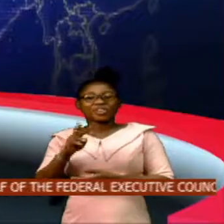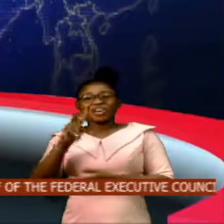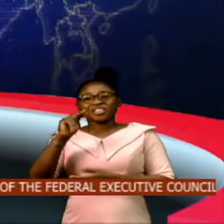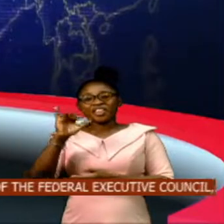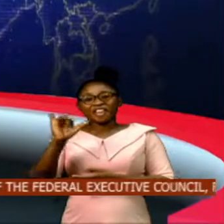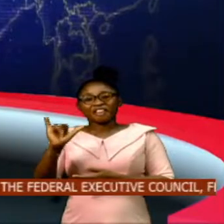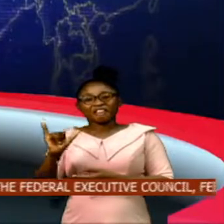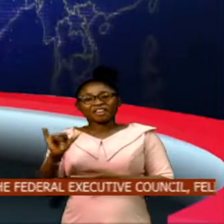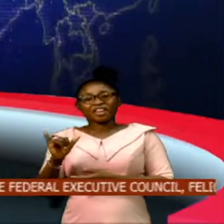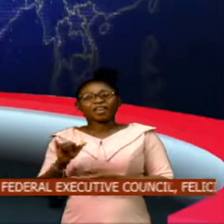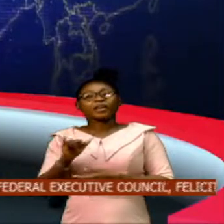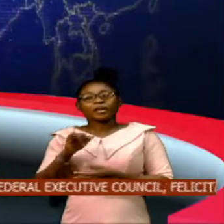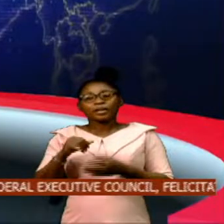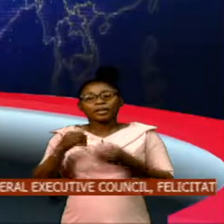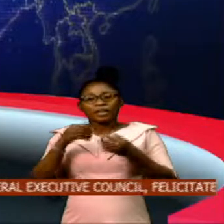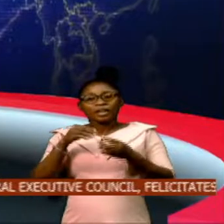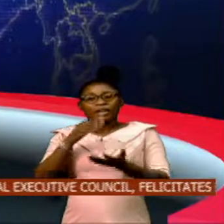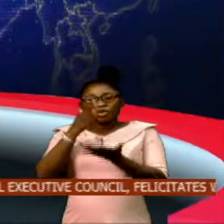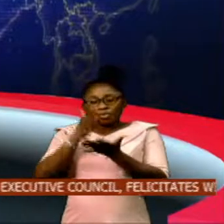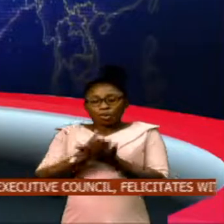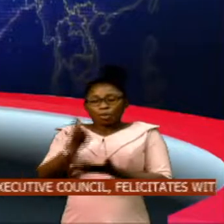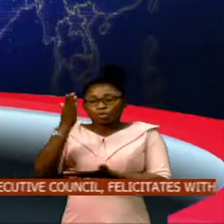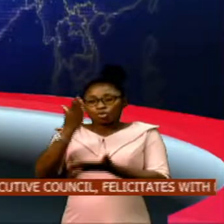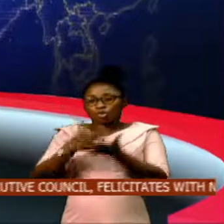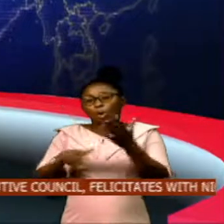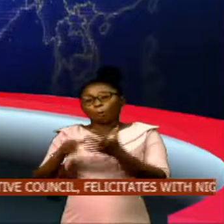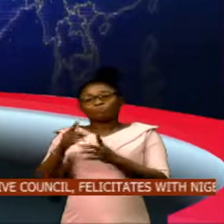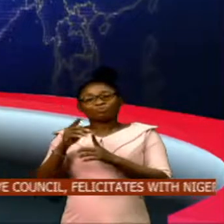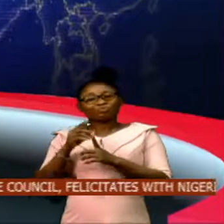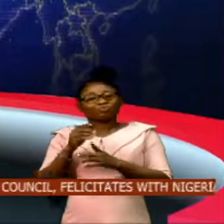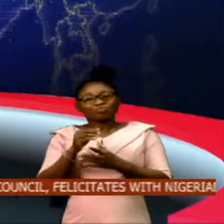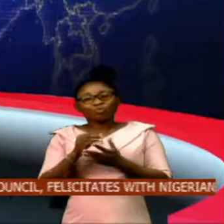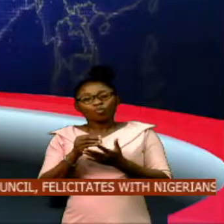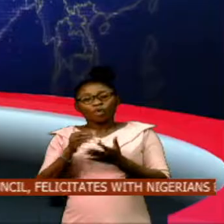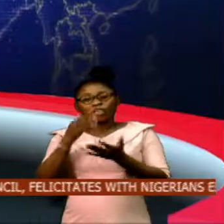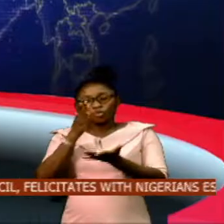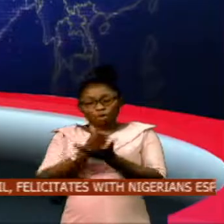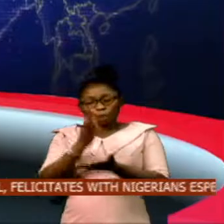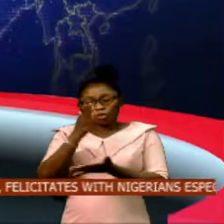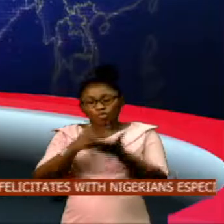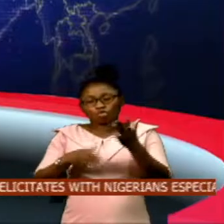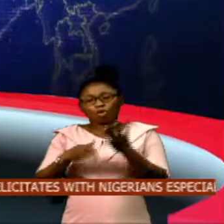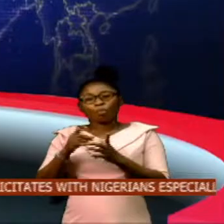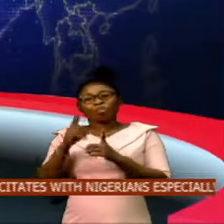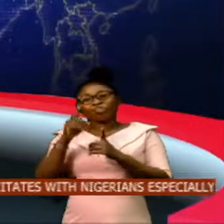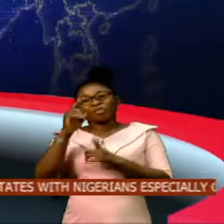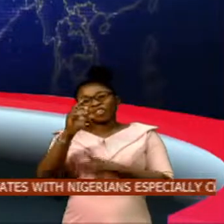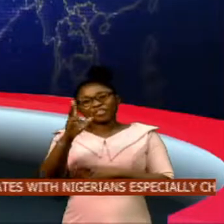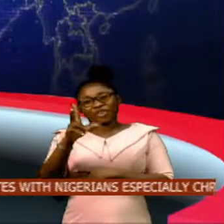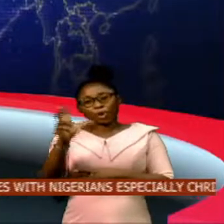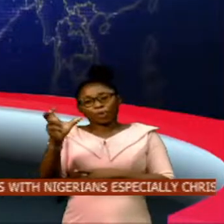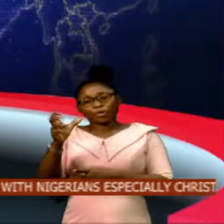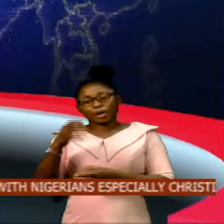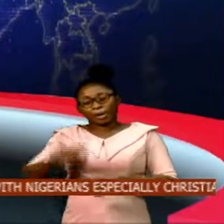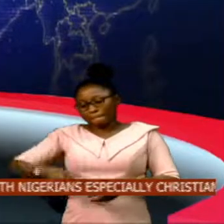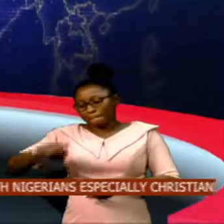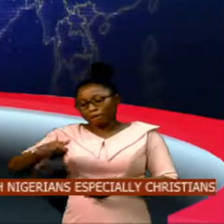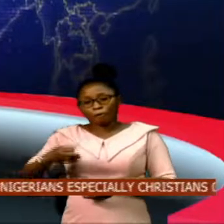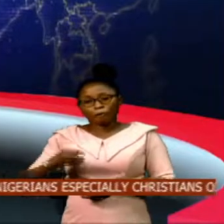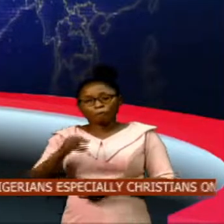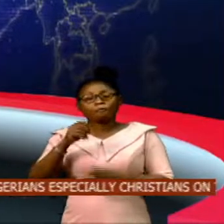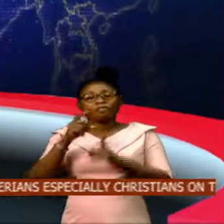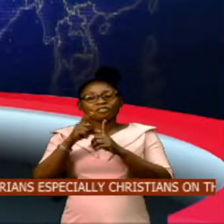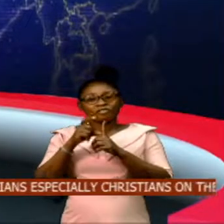Forward Operating Base, Ibaka, Mbolukul Government Area of Akwa Ibom State, has impounded a total of 300 bags of 50